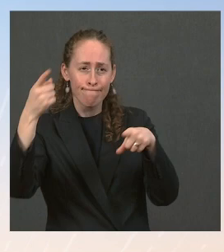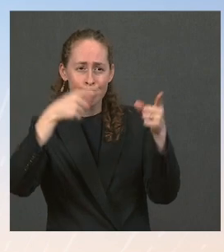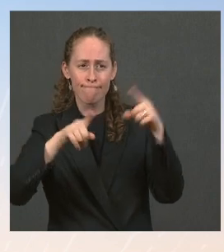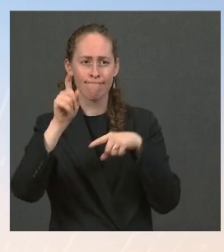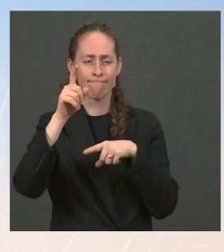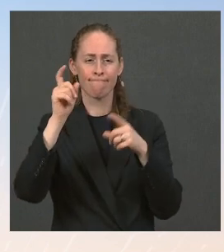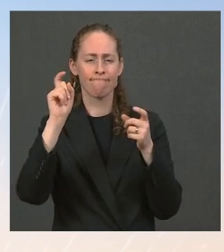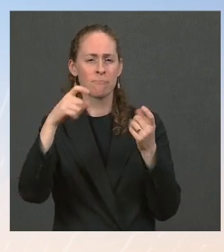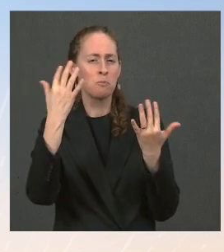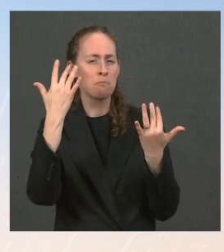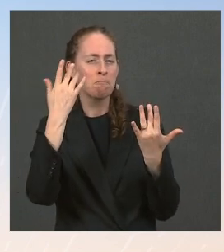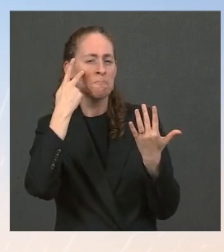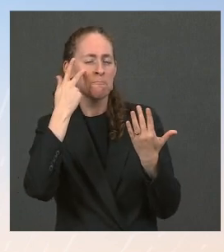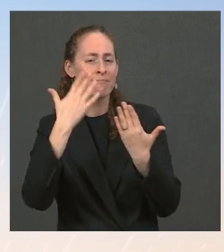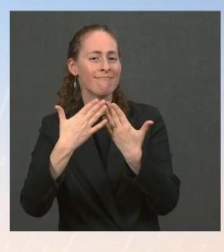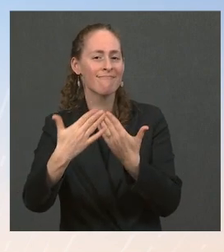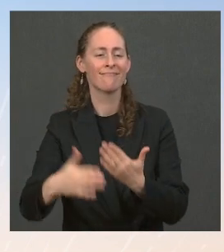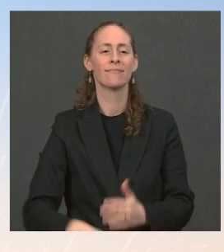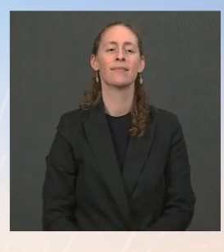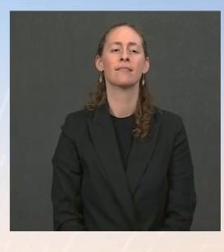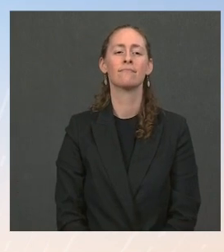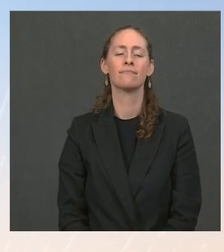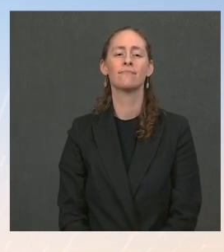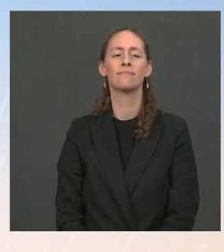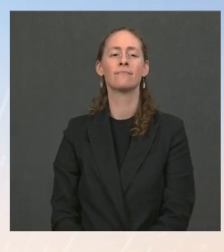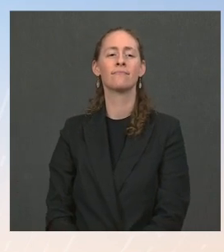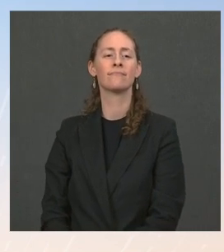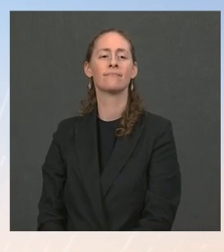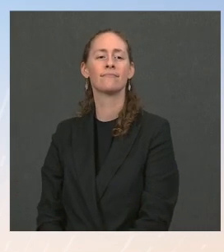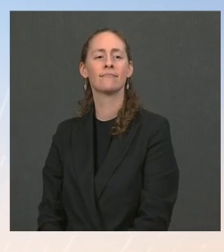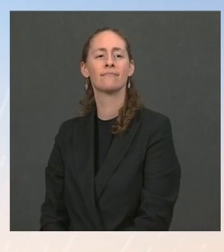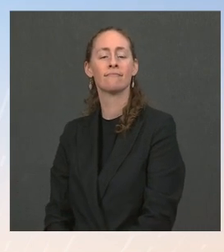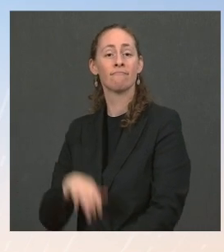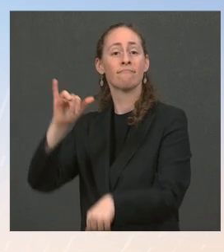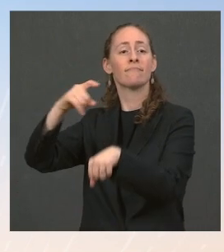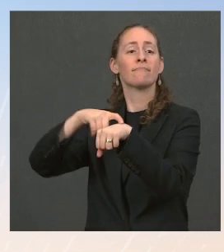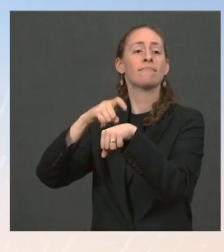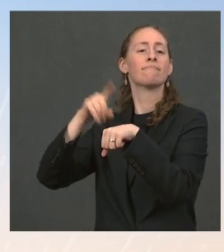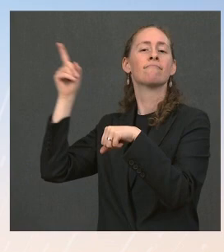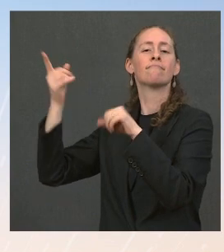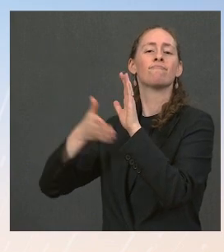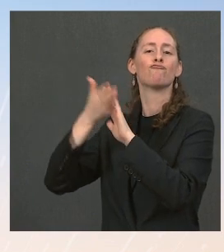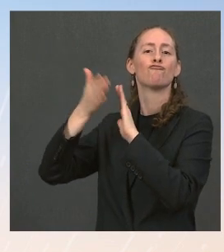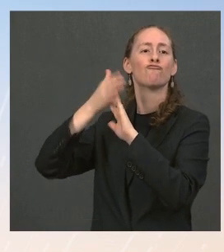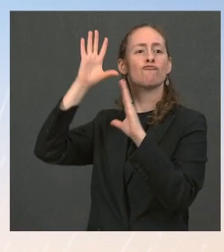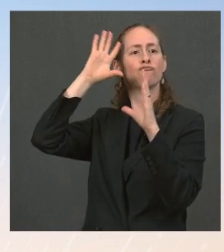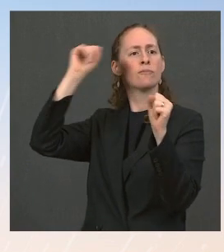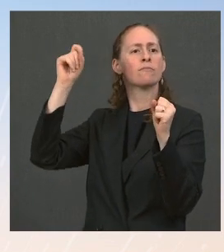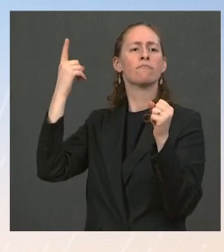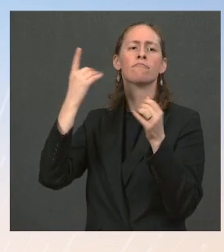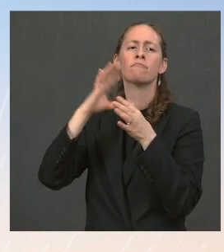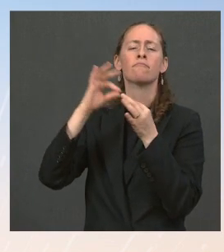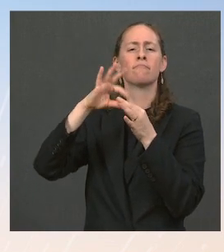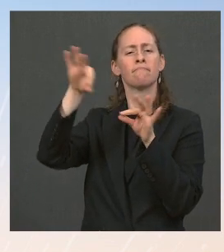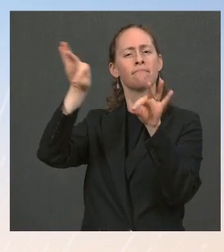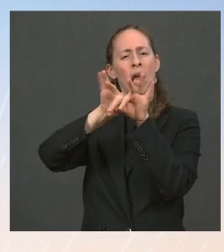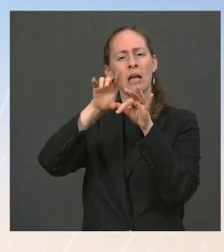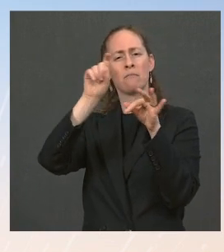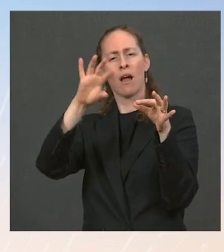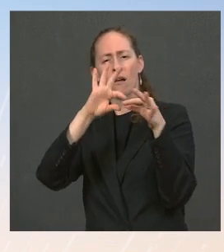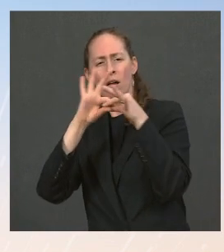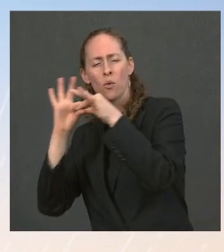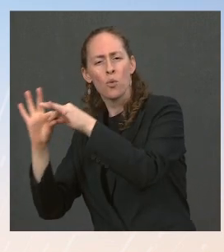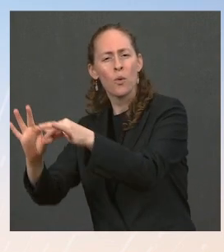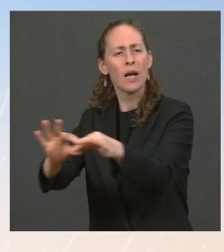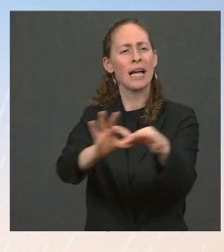this then, if I can, Jen. So the president, he campaigned, and in his first months in office, he campaigned on this message of unity and competence, that he could make Washington